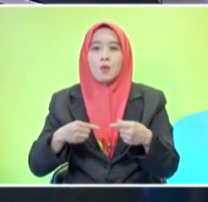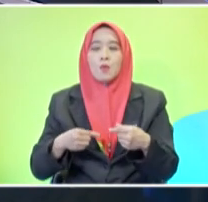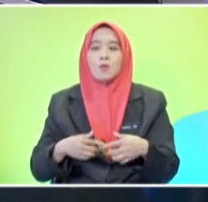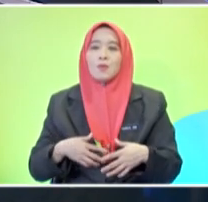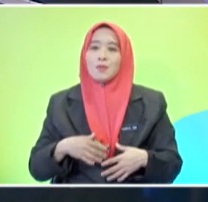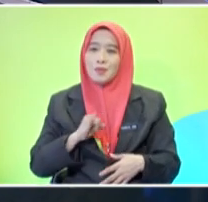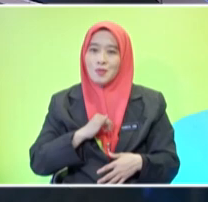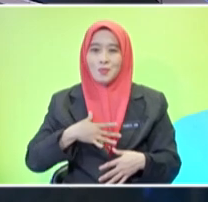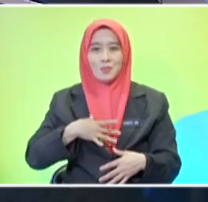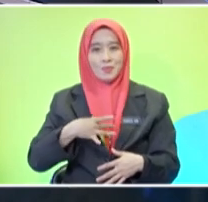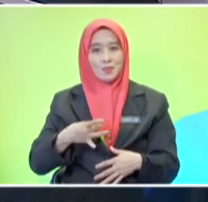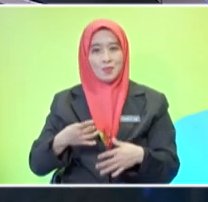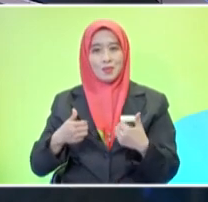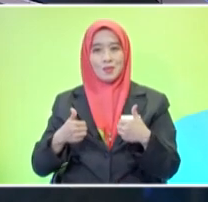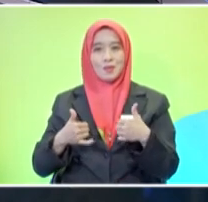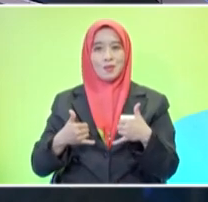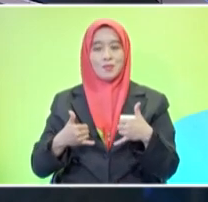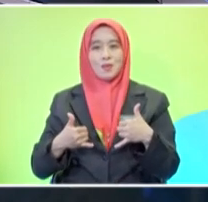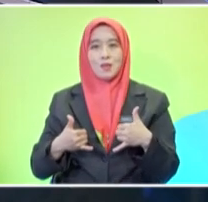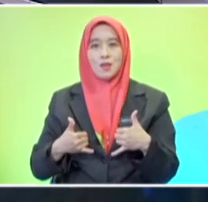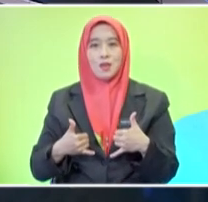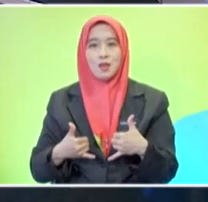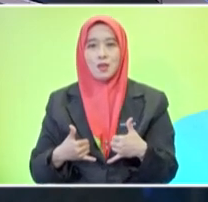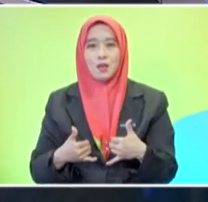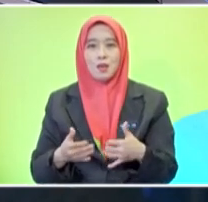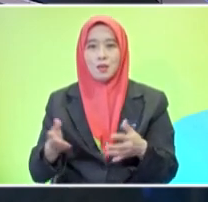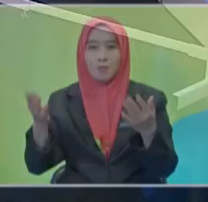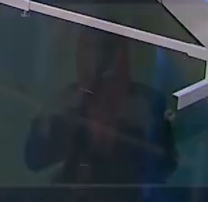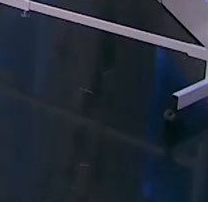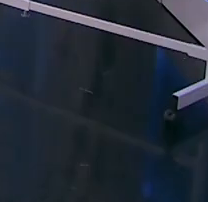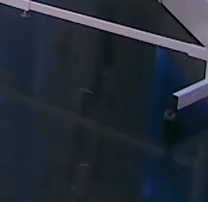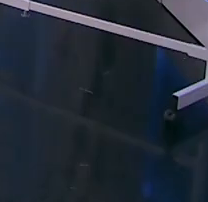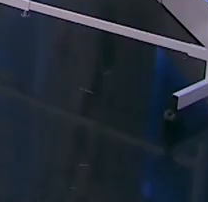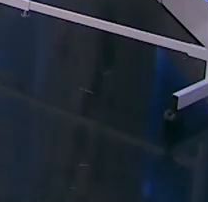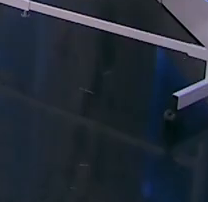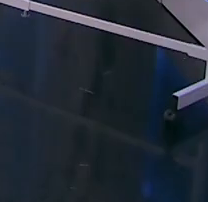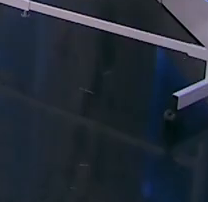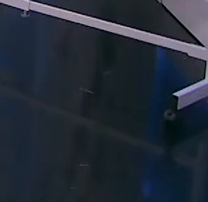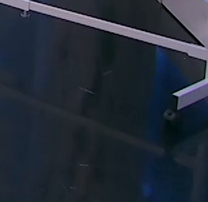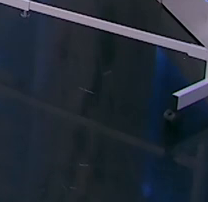Okay, so this one, I would like you to arrange the letters. Okay, all right, let's go.